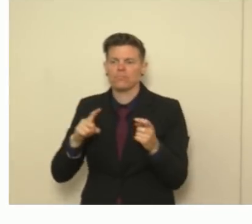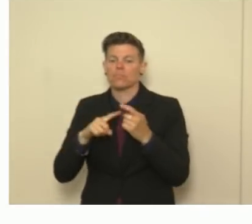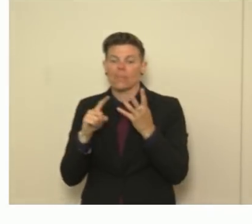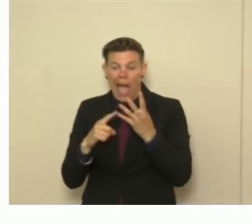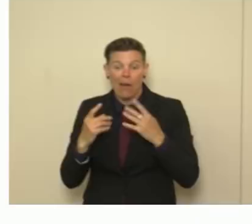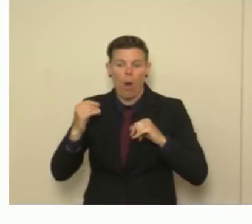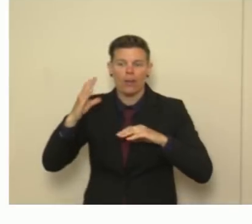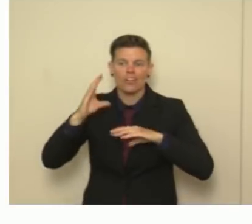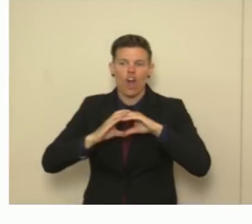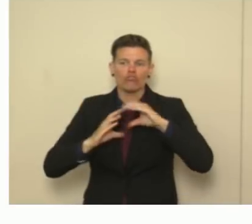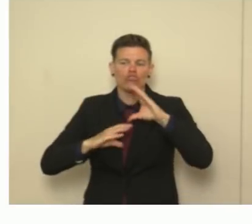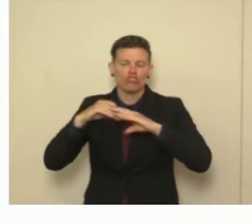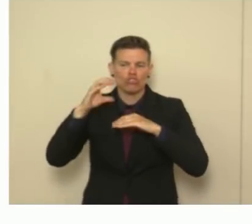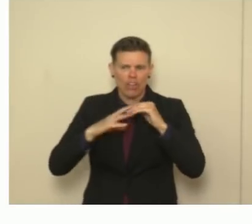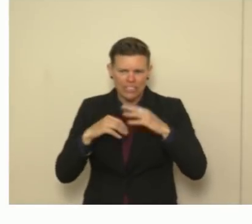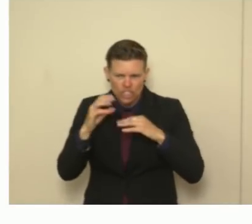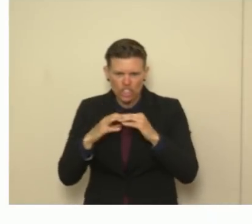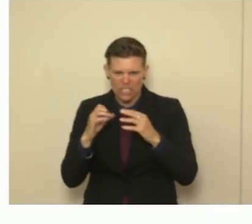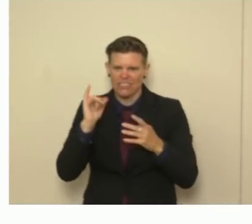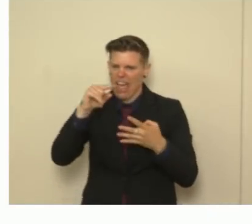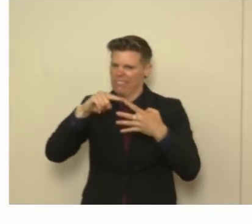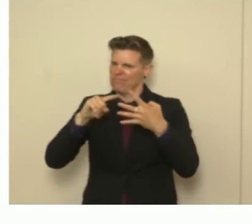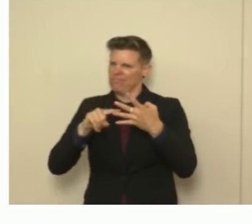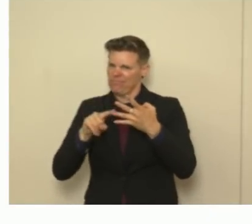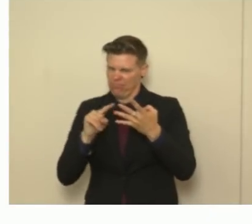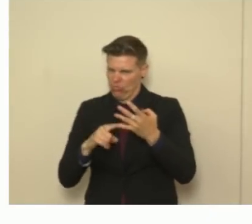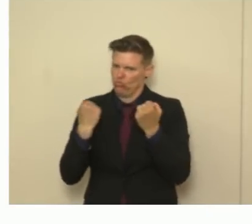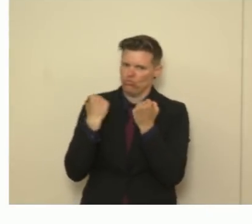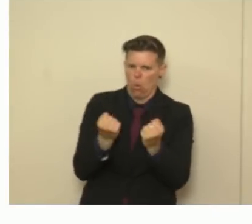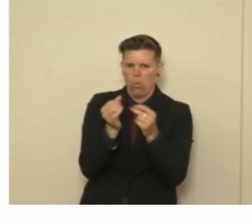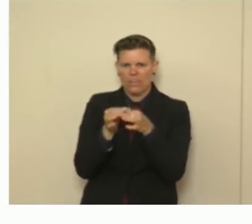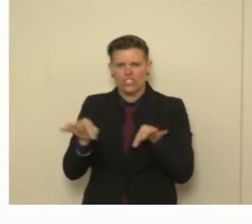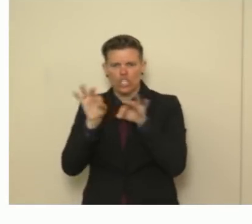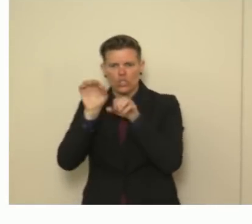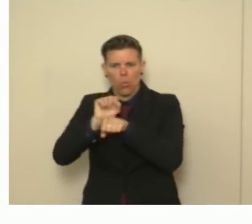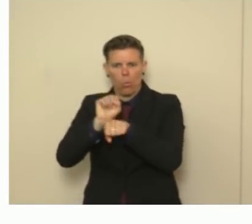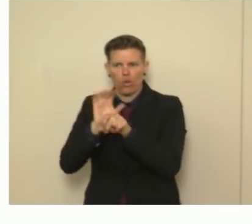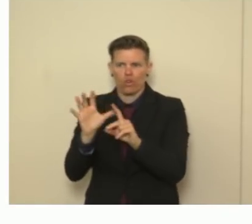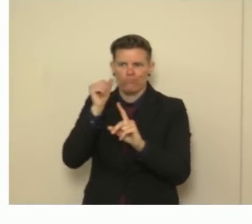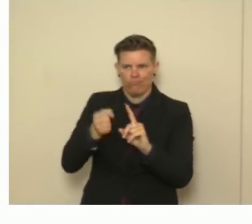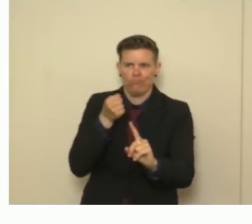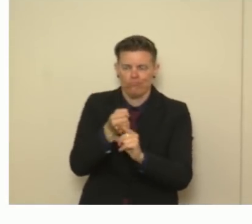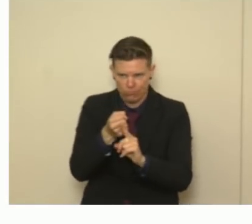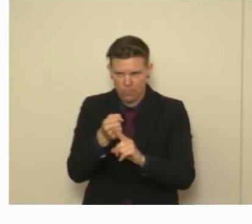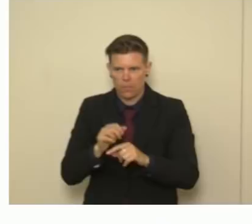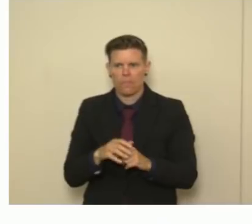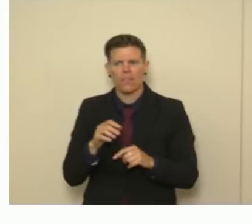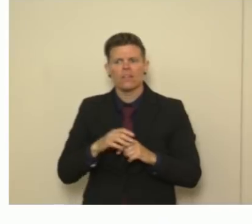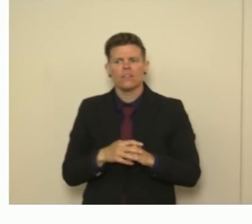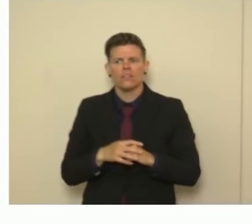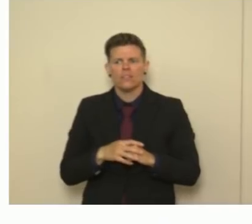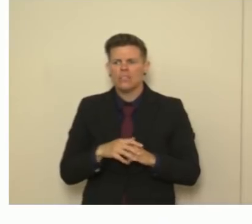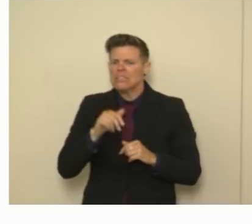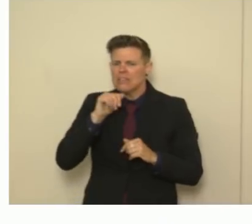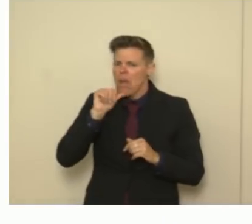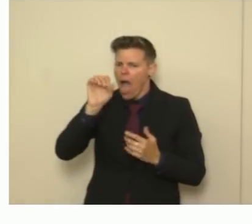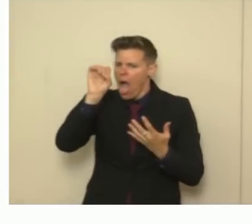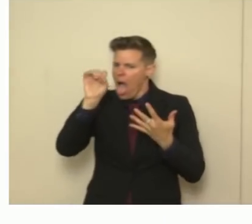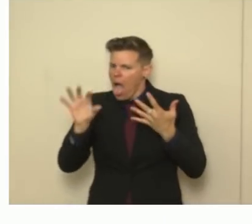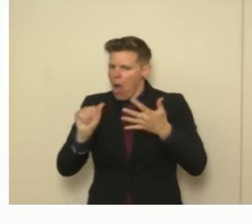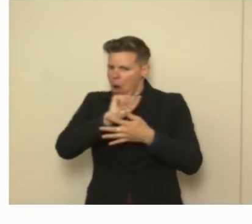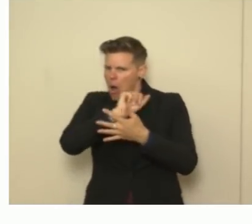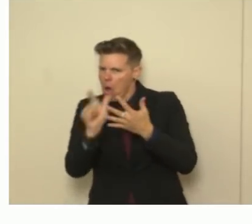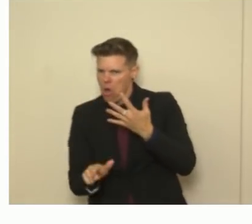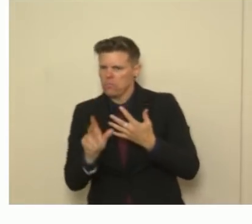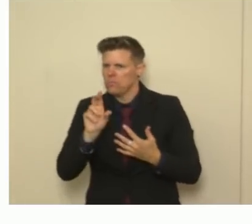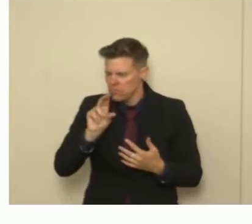Secretary Kunkel mentioned, which is really profound, and this is just in essential workers, not all the categories that we're doing rapid response in, is you can see